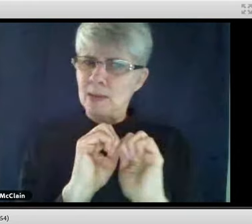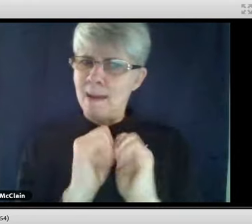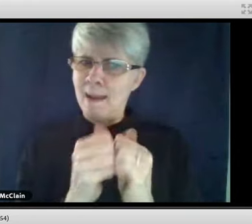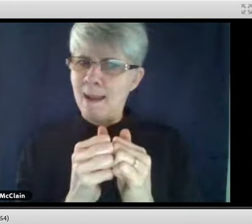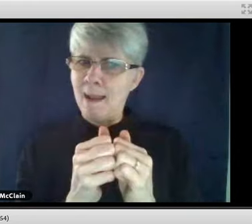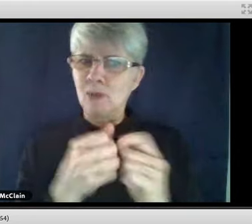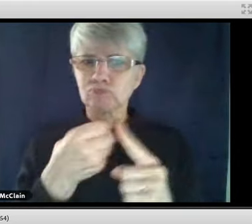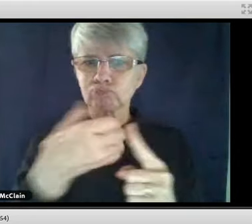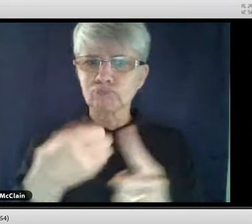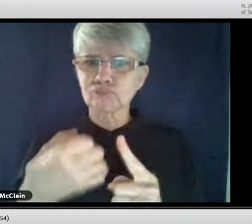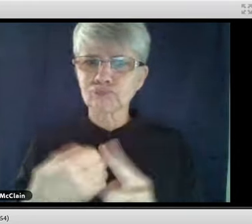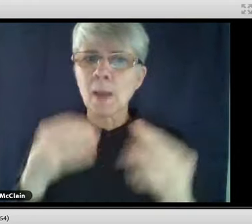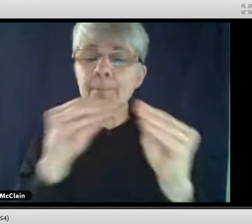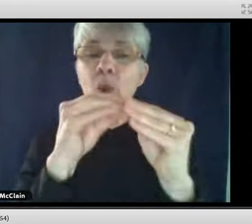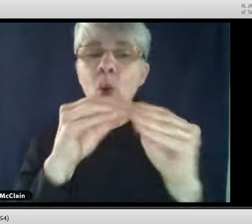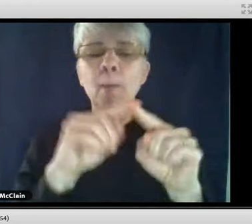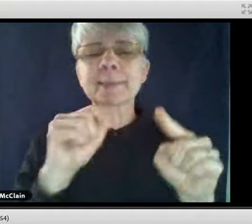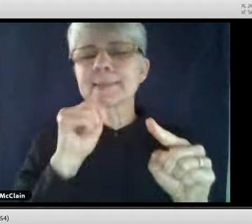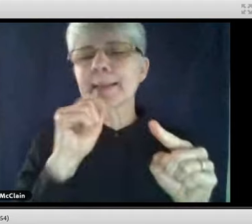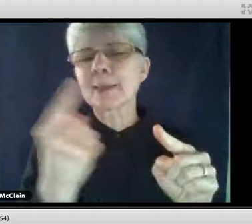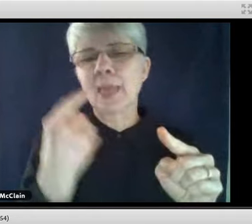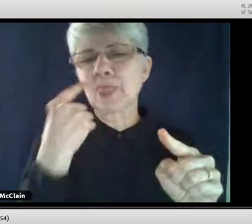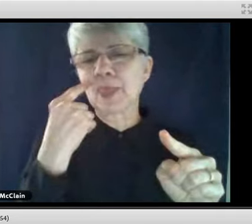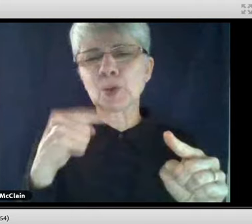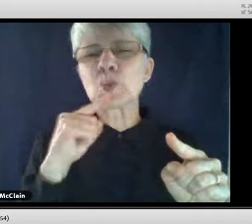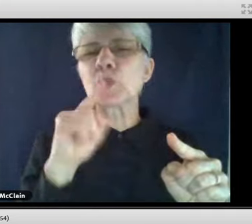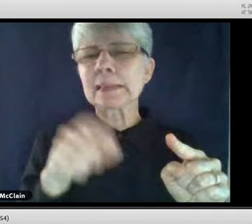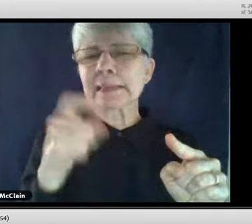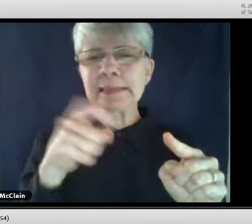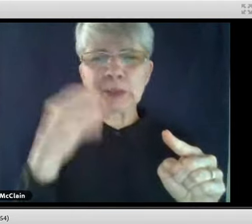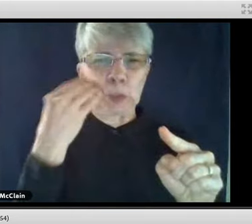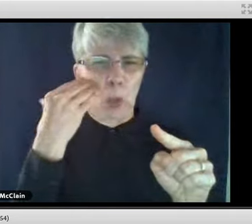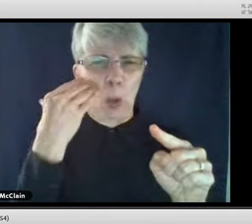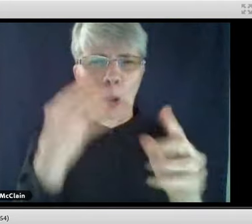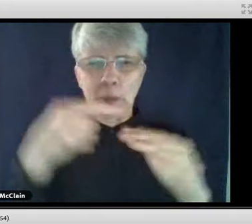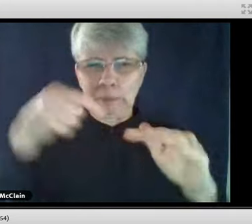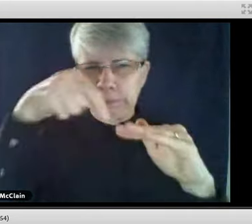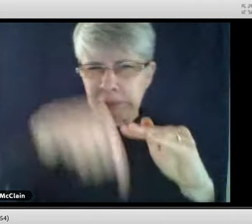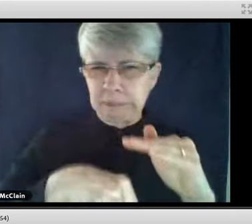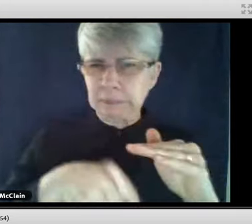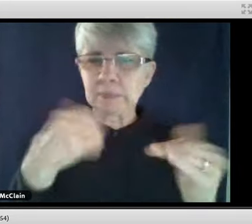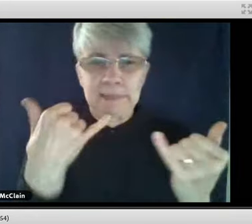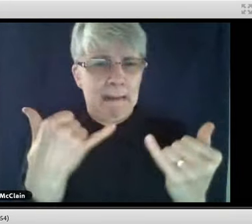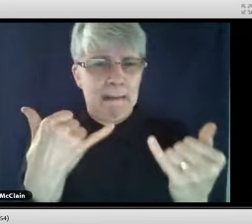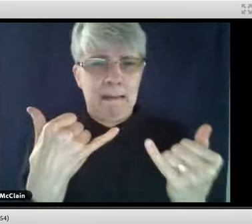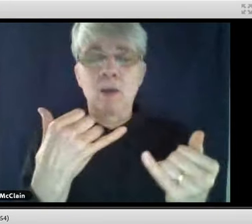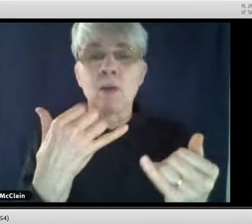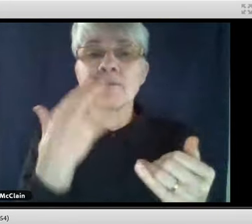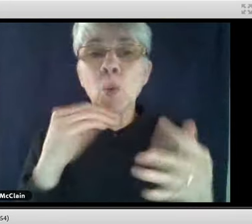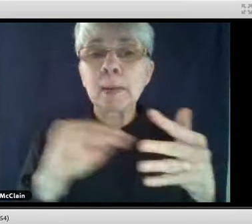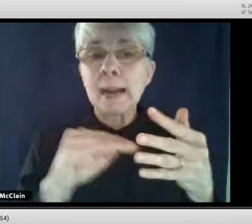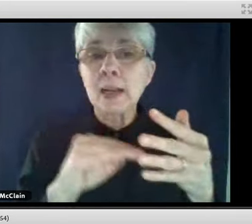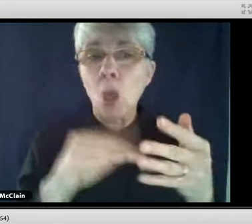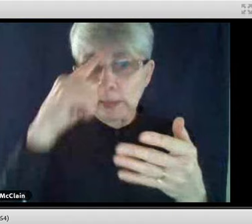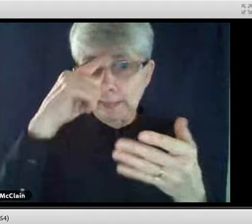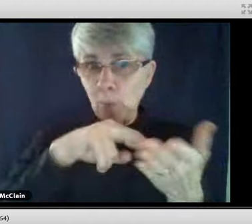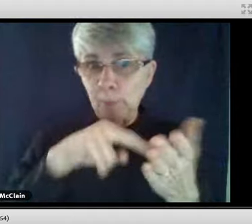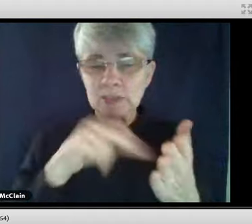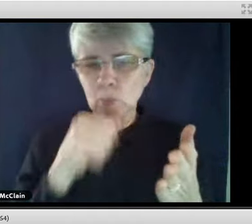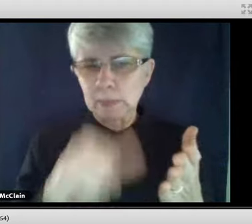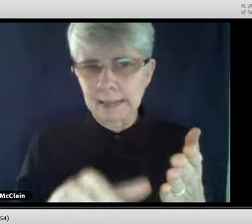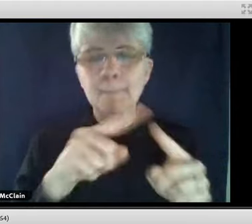FRBR. But it's not something I think you really need to know a lot about at this point for cataloging purposes. But